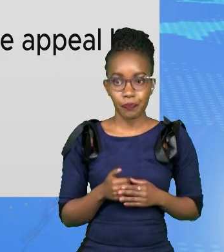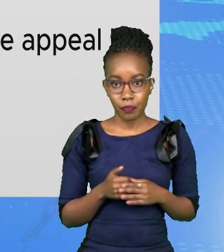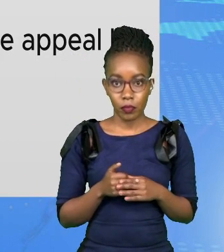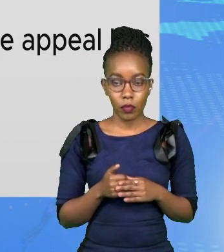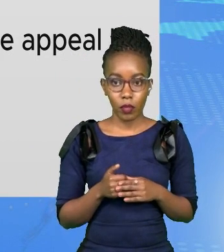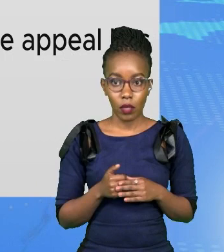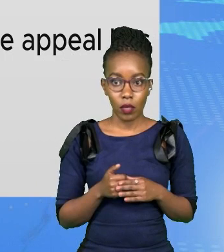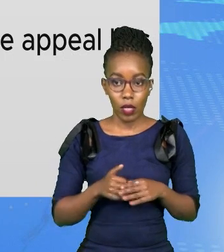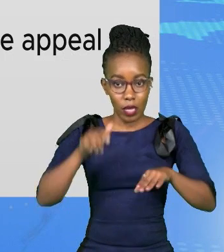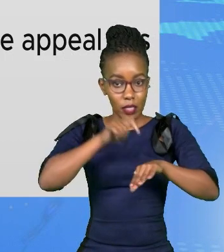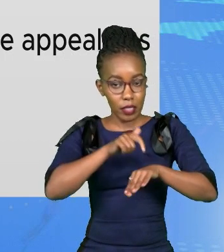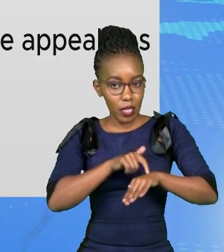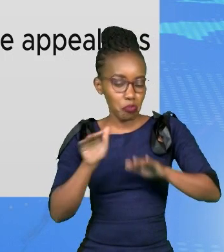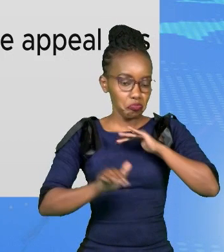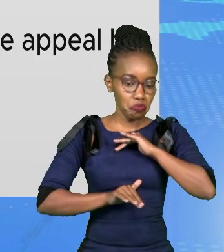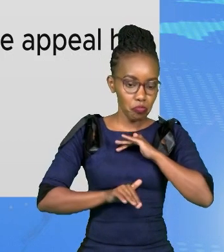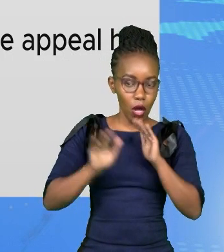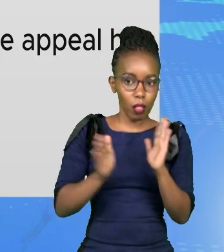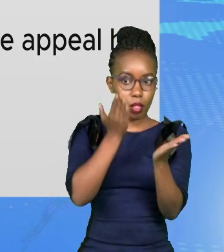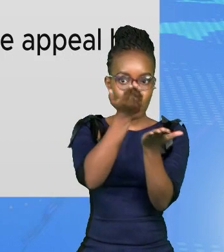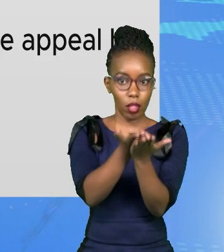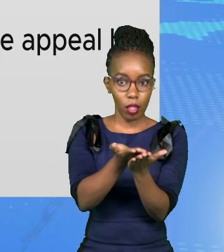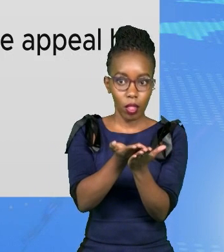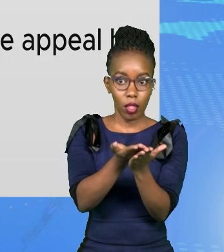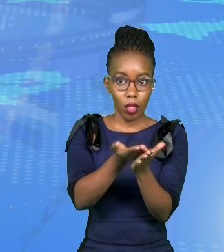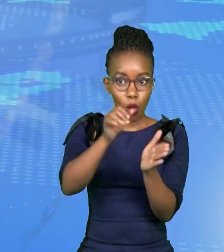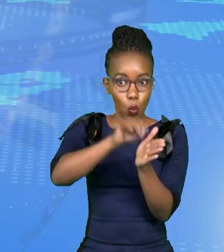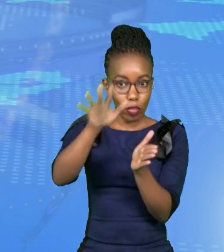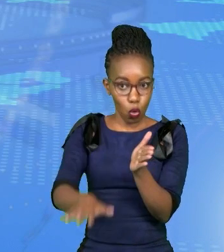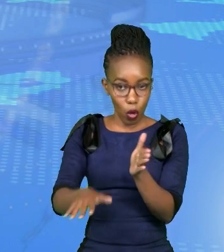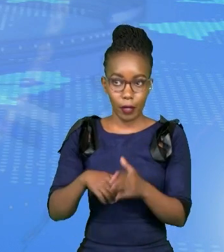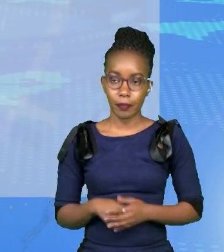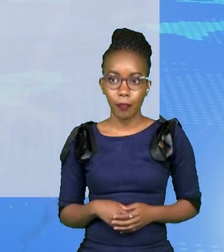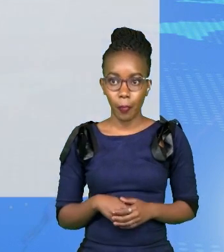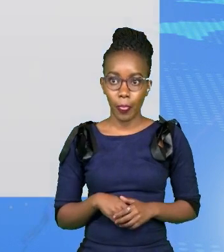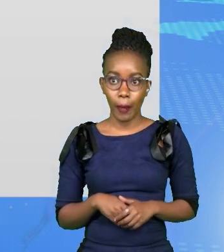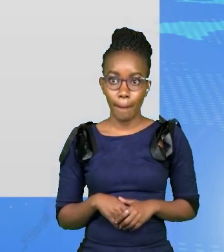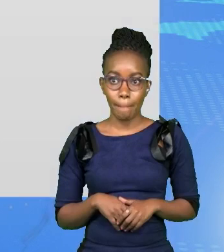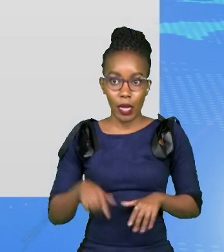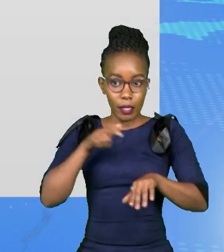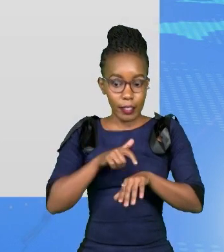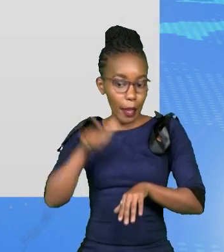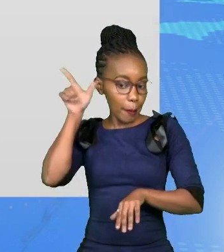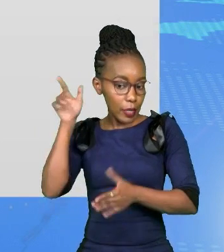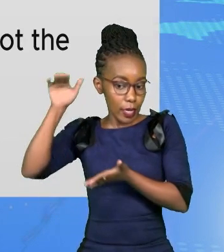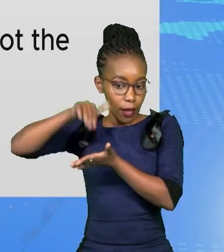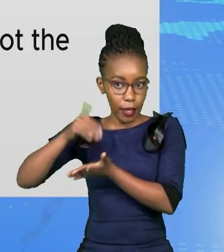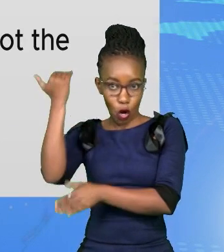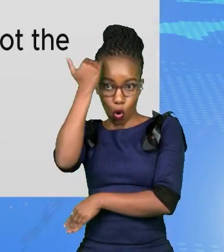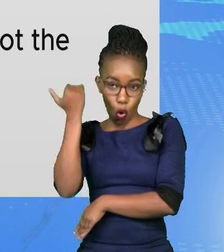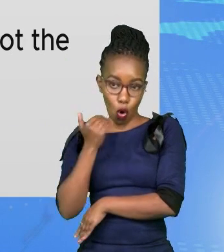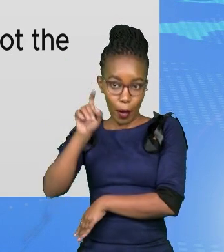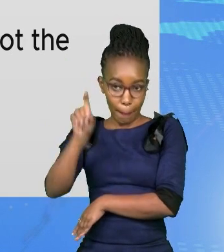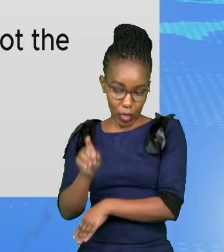upon being satisfied that the appeal has been withdrawn. In resentencing hearing, the court must record